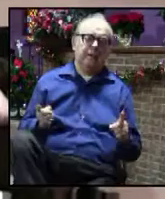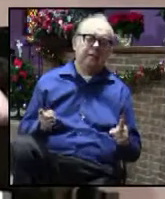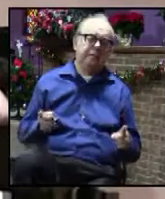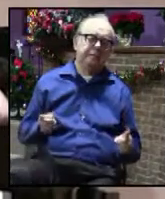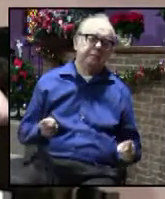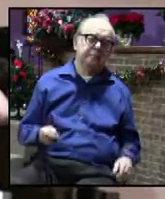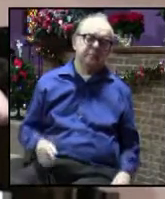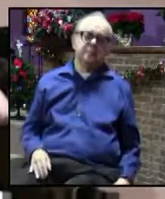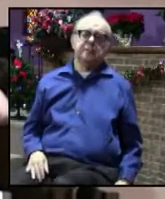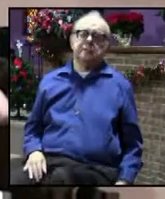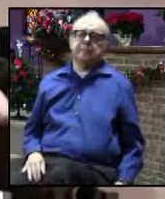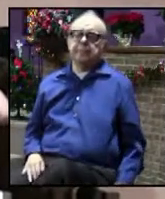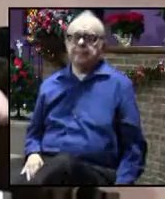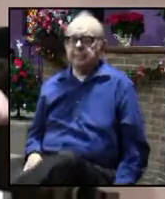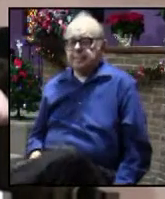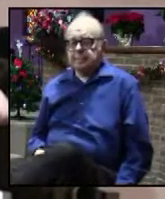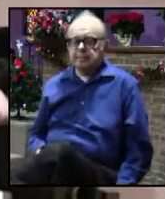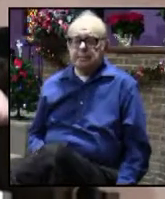what's happening,